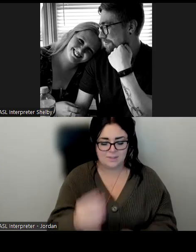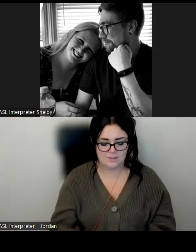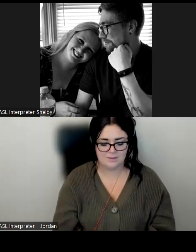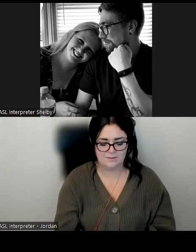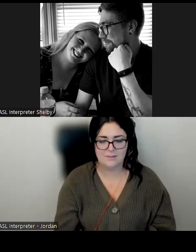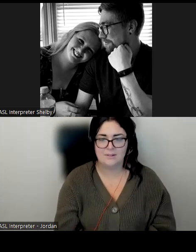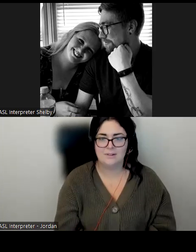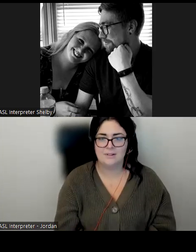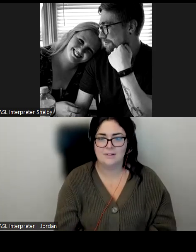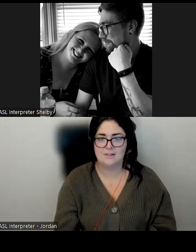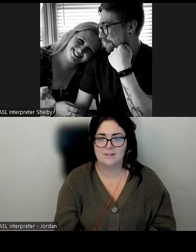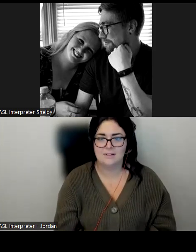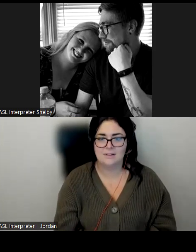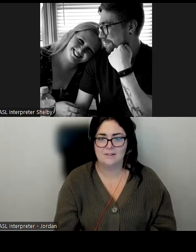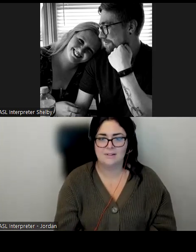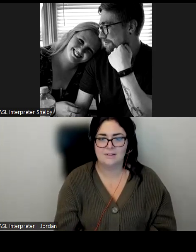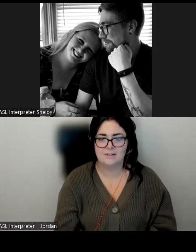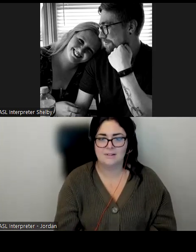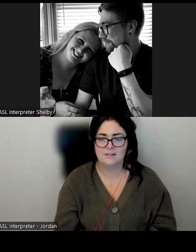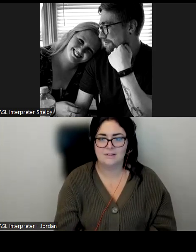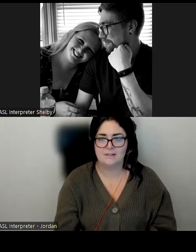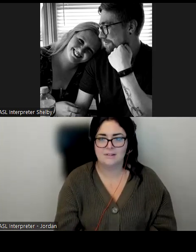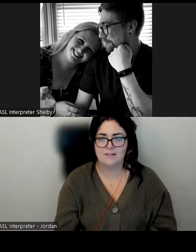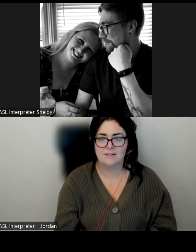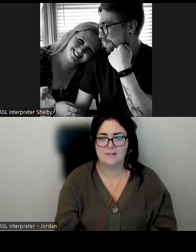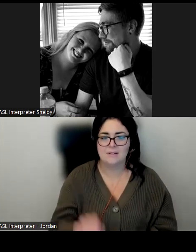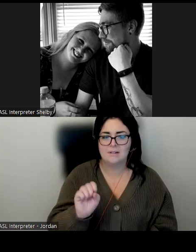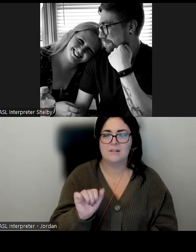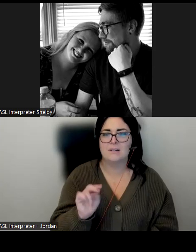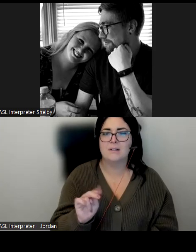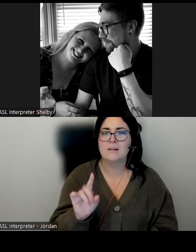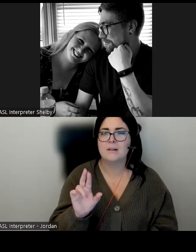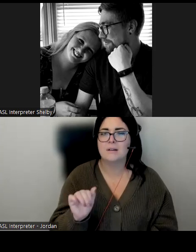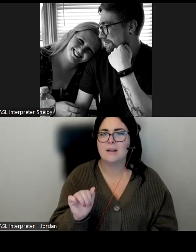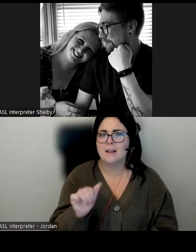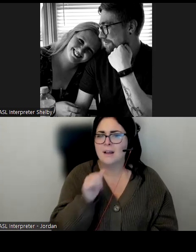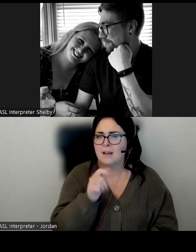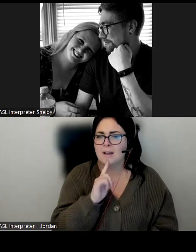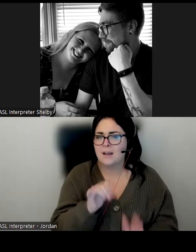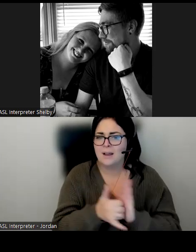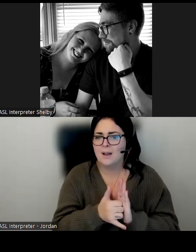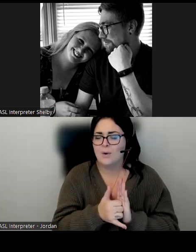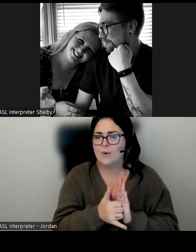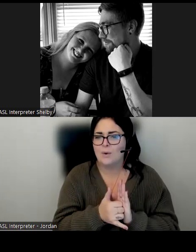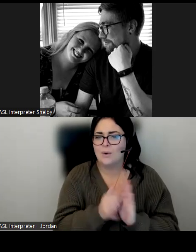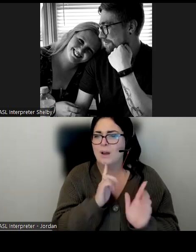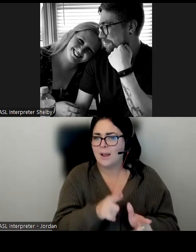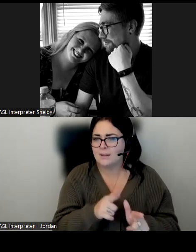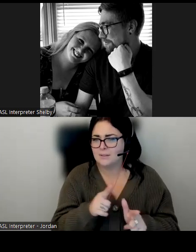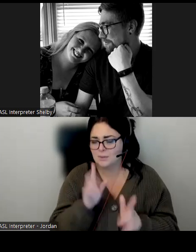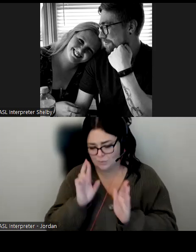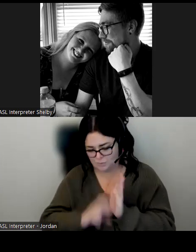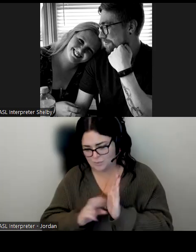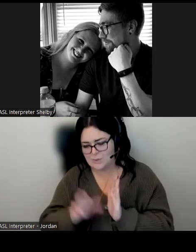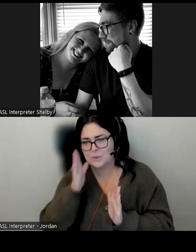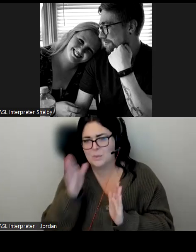Yeah. I'm not sure, I guess, how to answer at the moment, but I can definitely research and get some things. I'm sure I